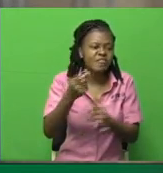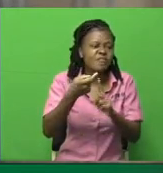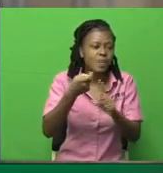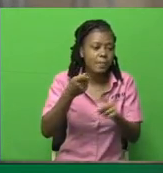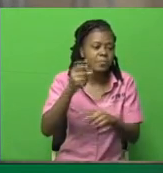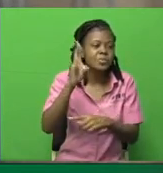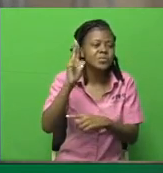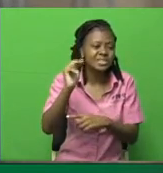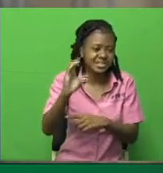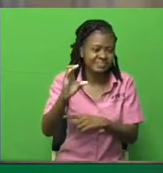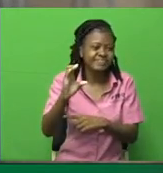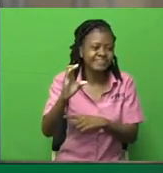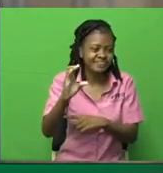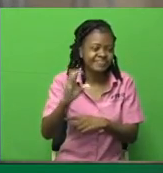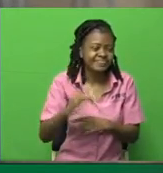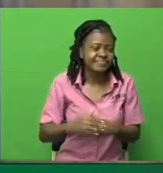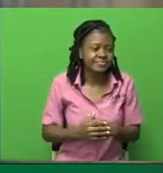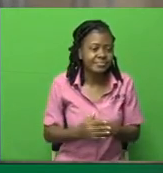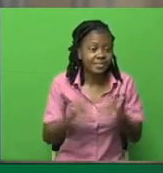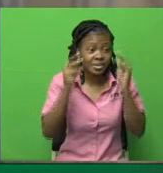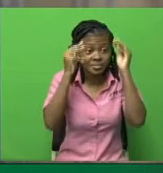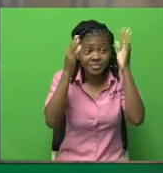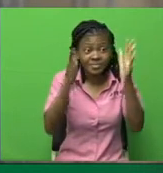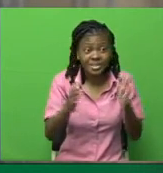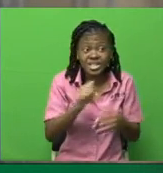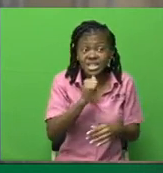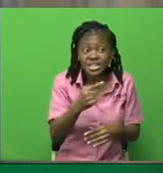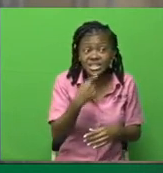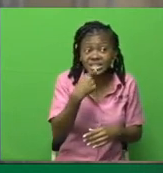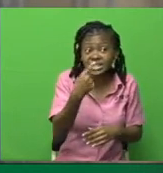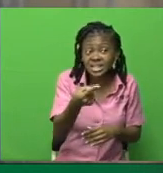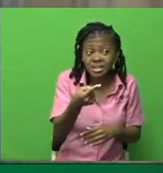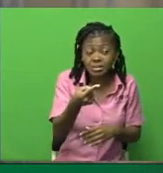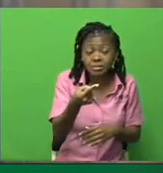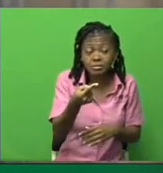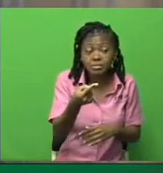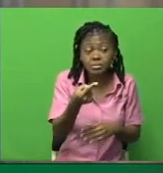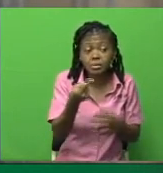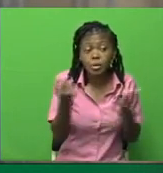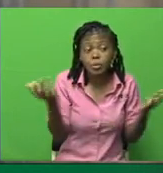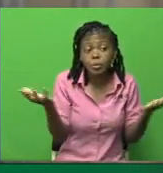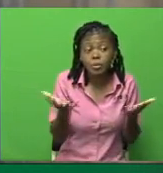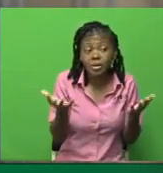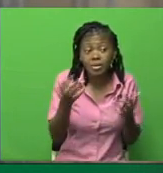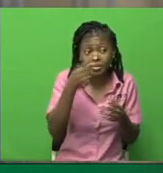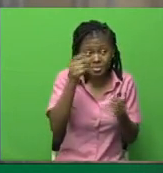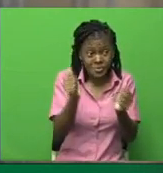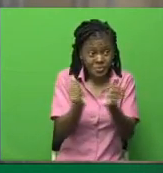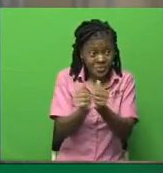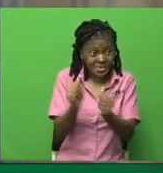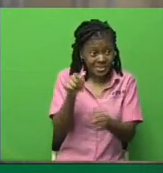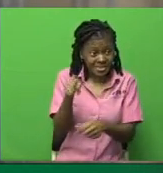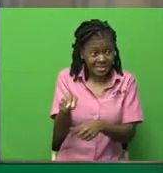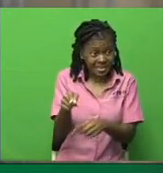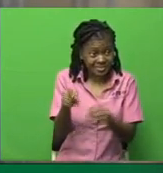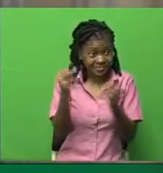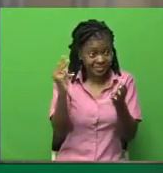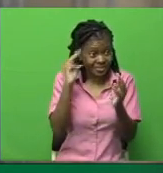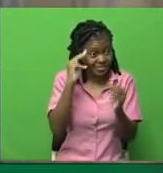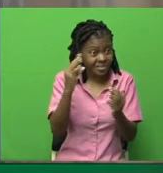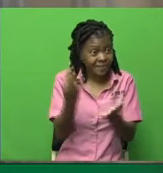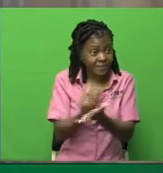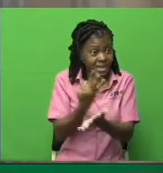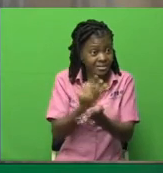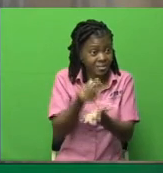the minister also did not say that under his negligence the deficits on a cumulative basis amounted to